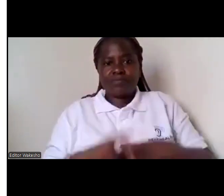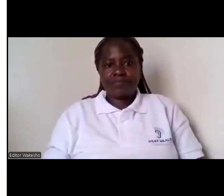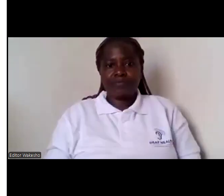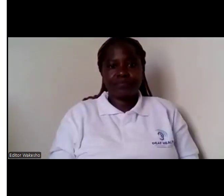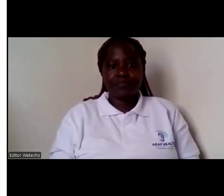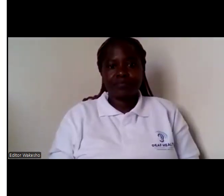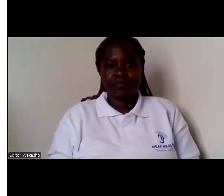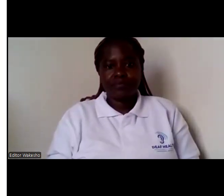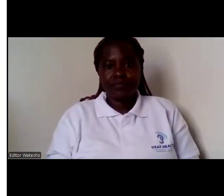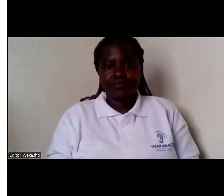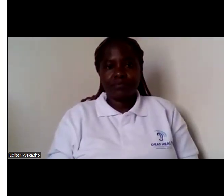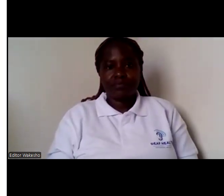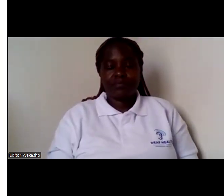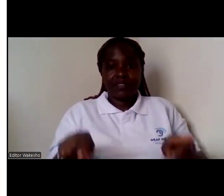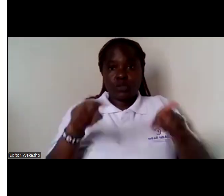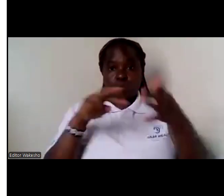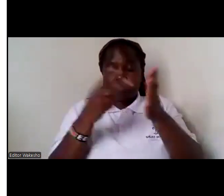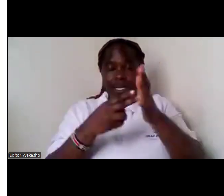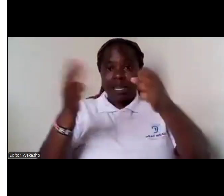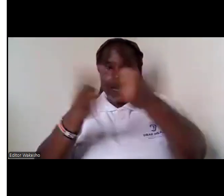method, also 99%.